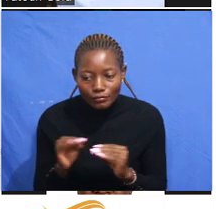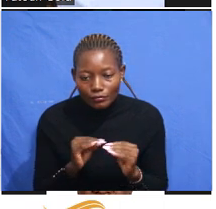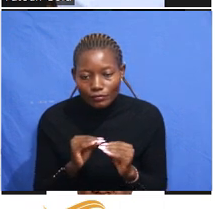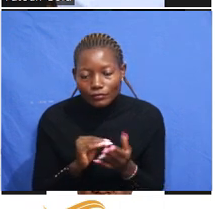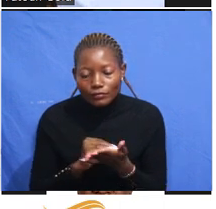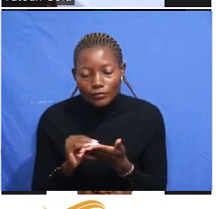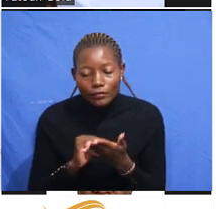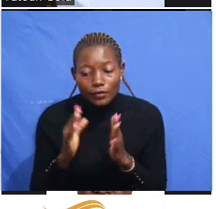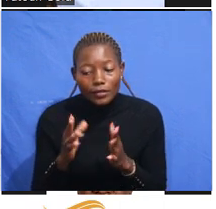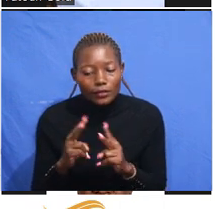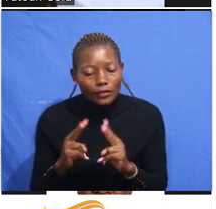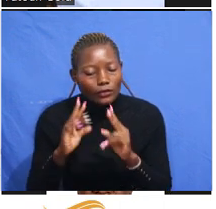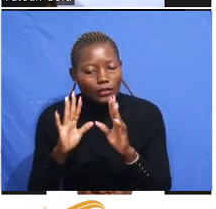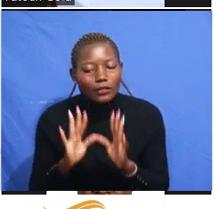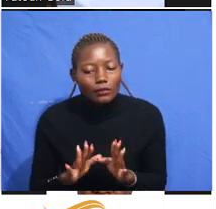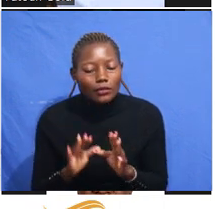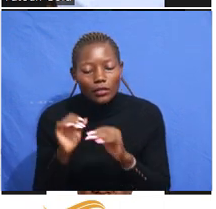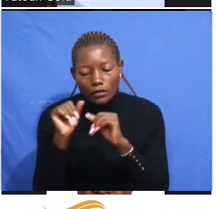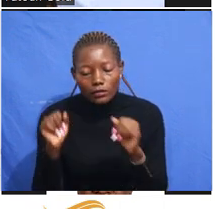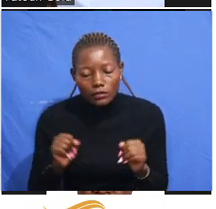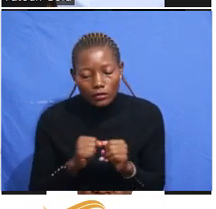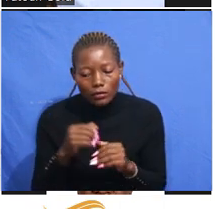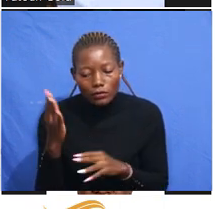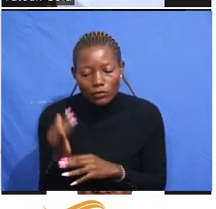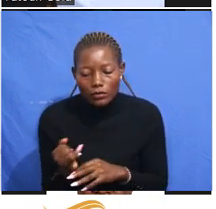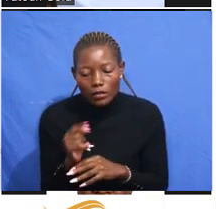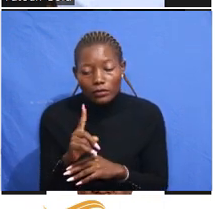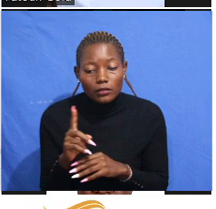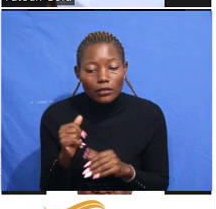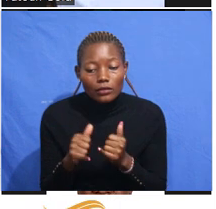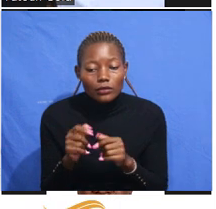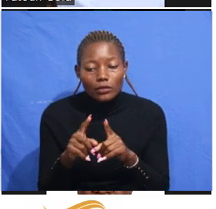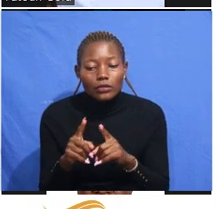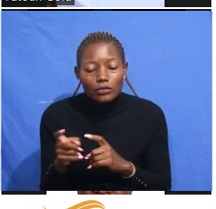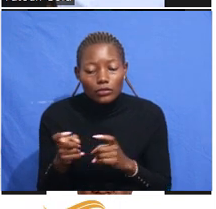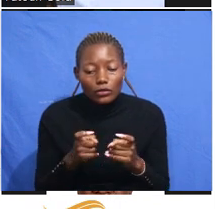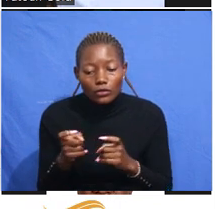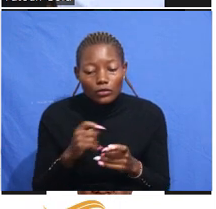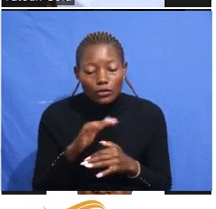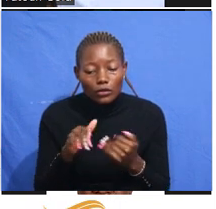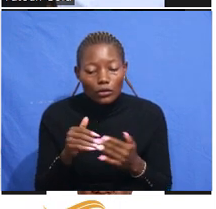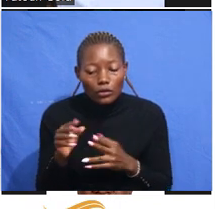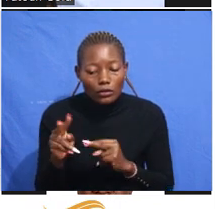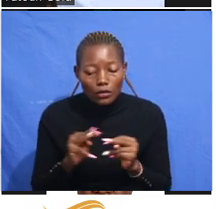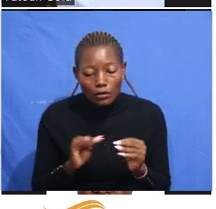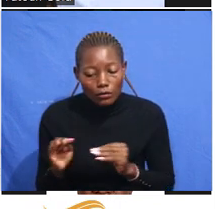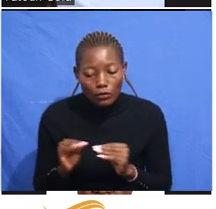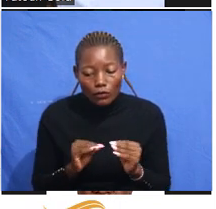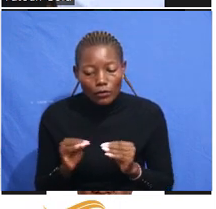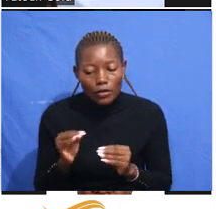very important system in that it's now the one that is controlling all these movements that we are talking about. And